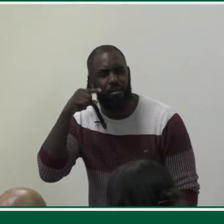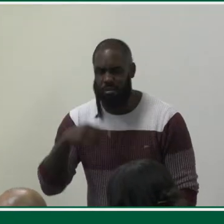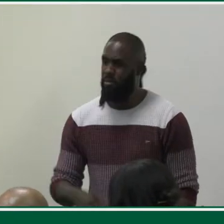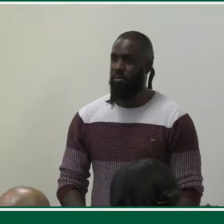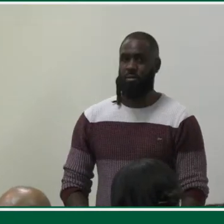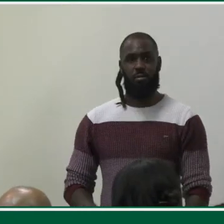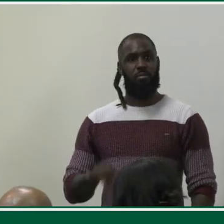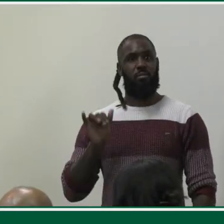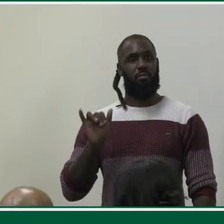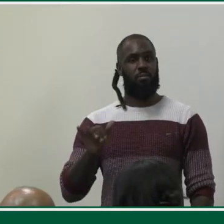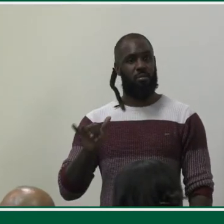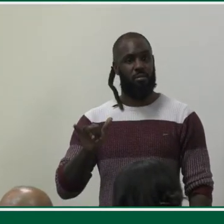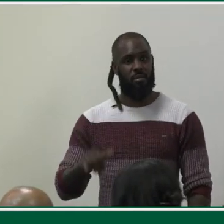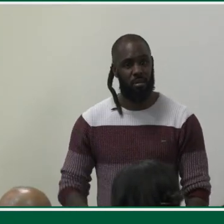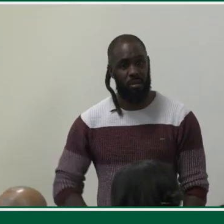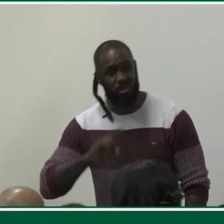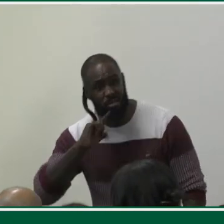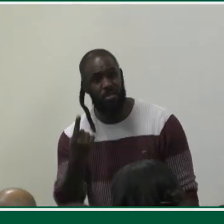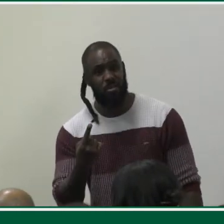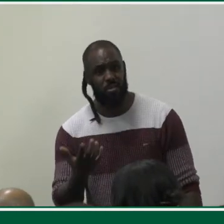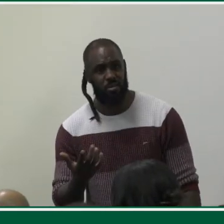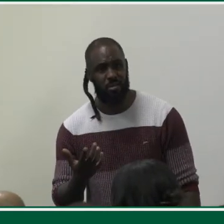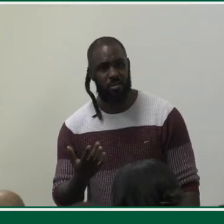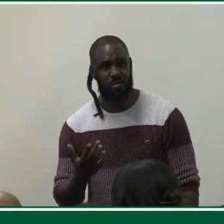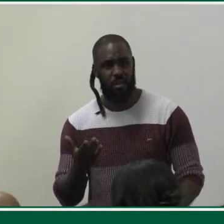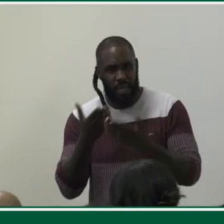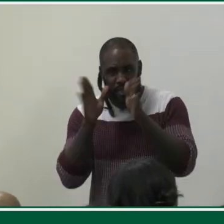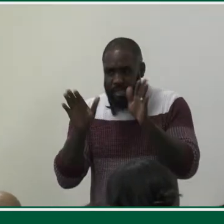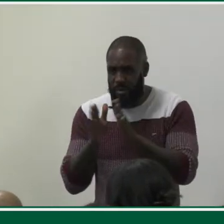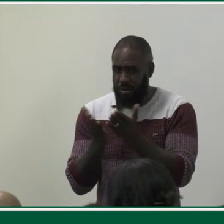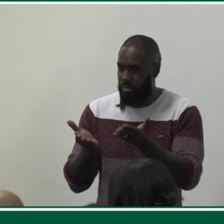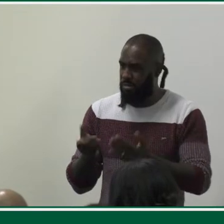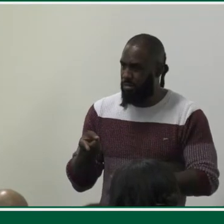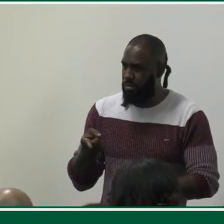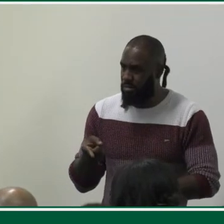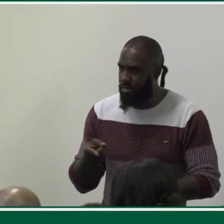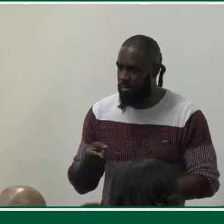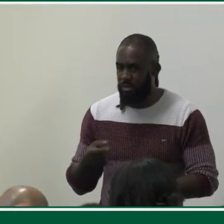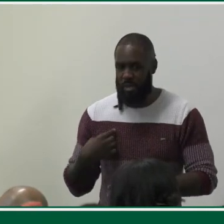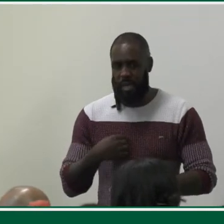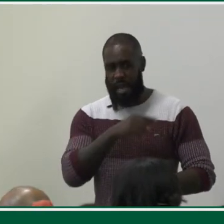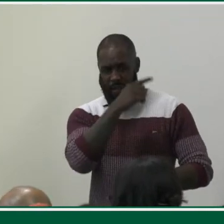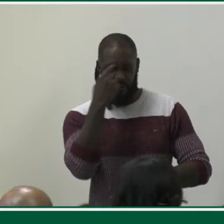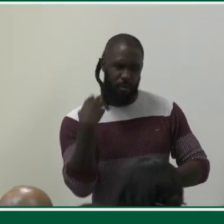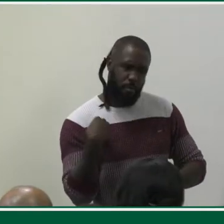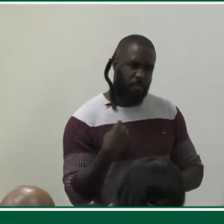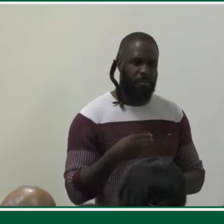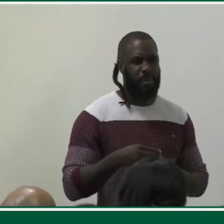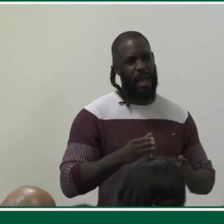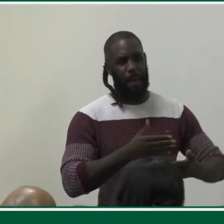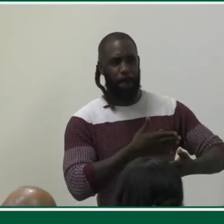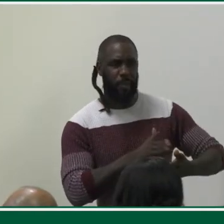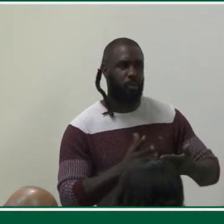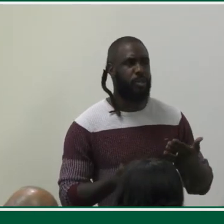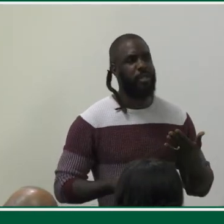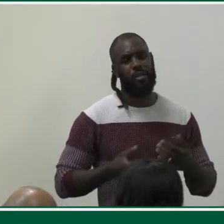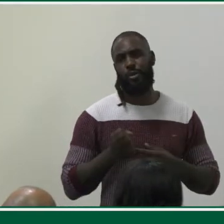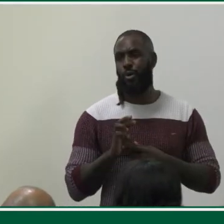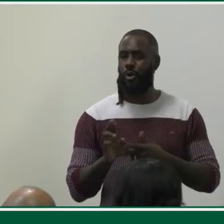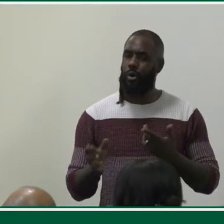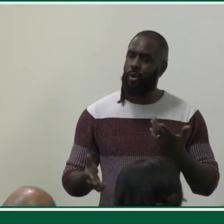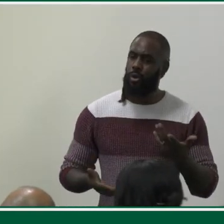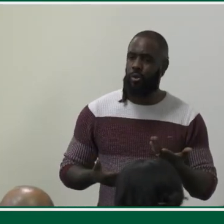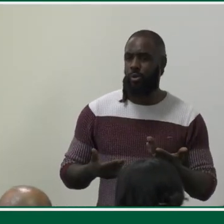And I was like, oh man, you gotta be kidding me. Like, you go from a class on like Black hip hop, or you go to a class on